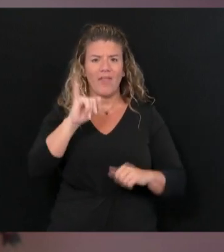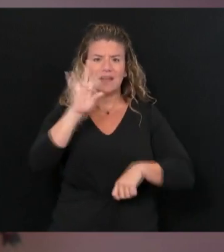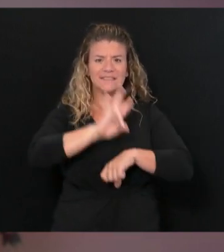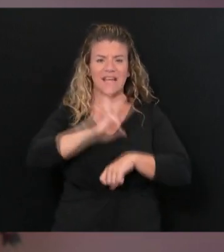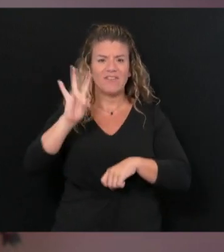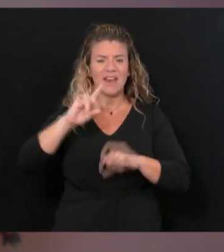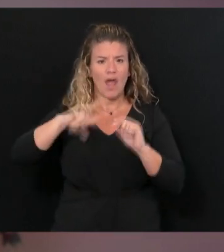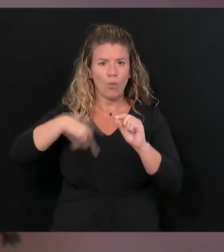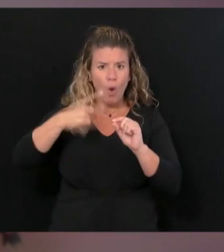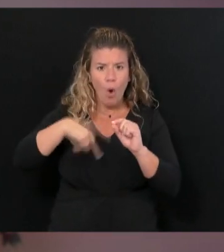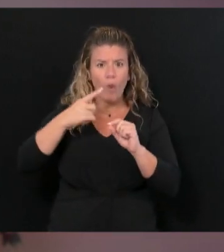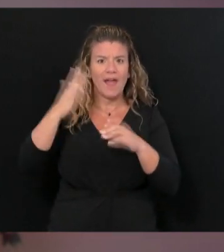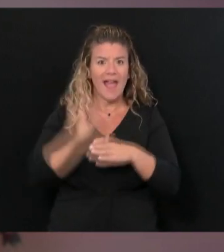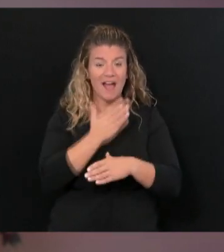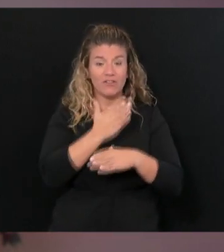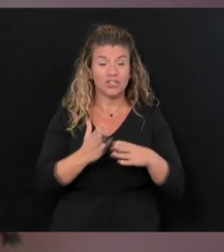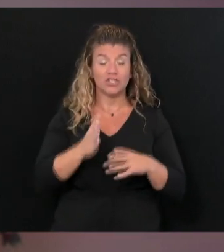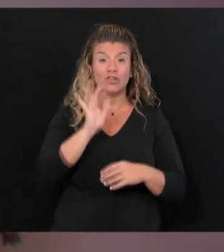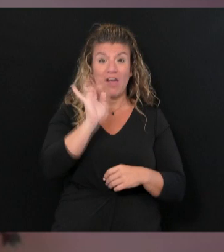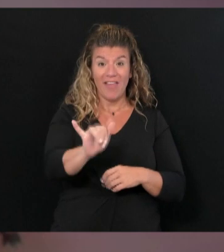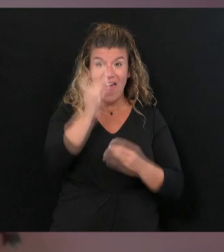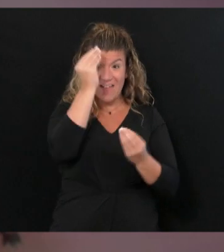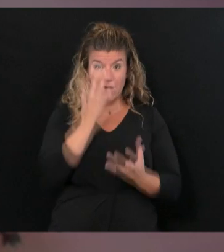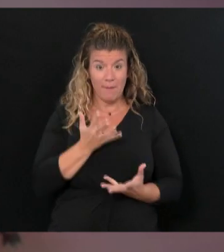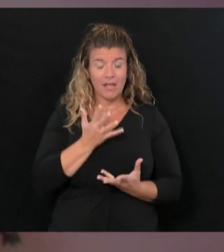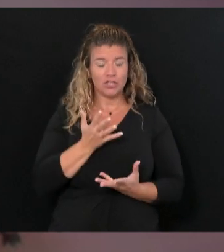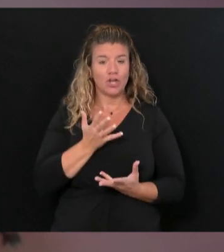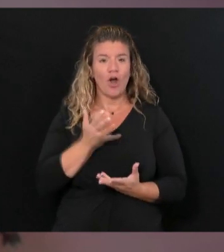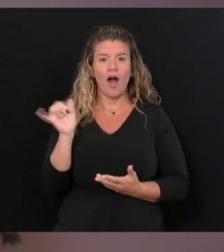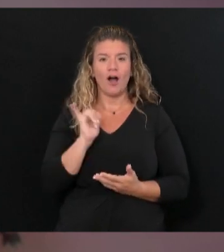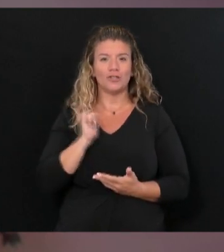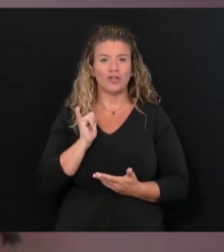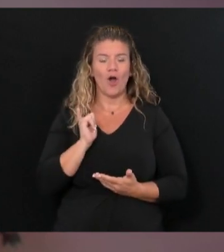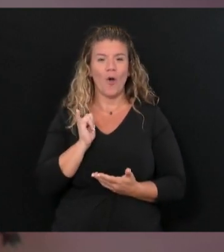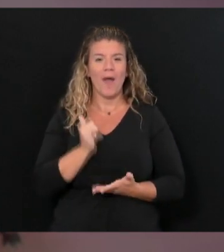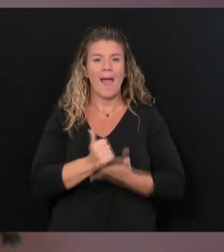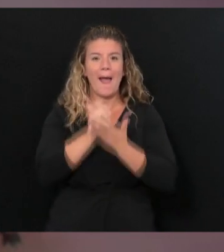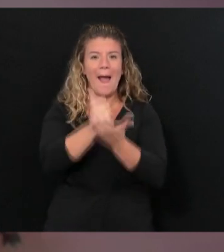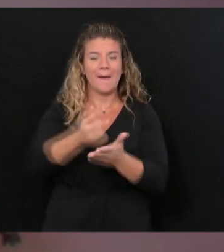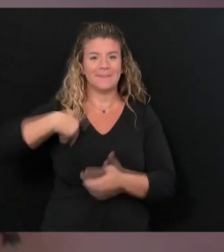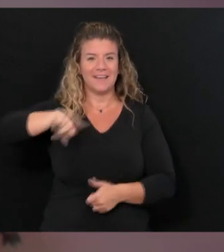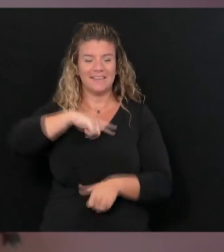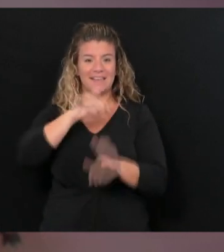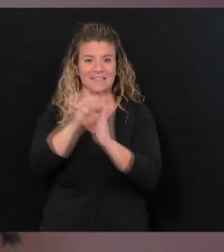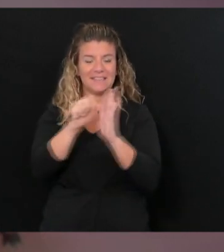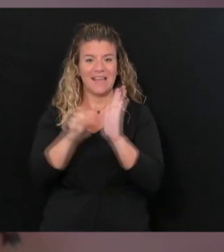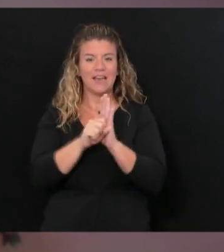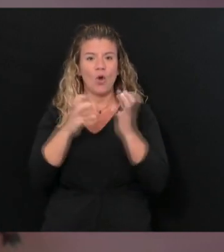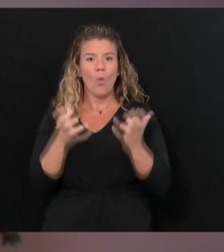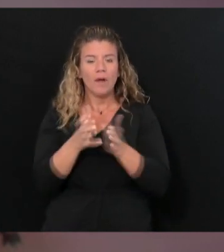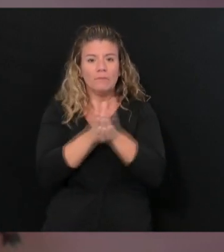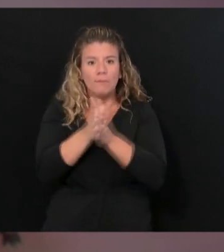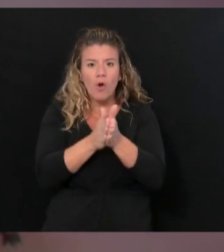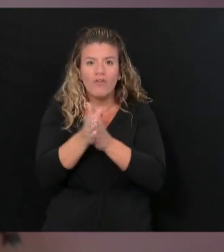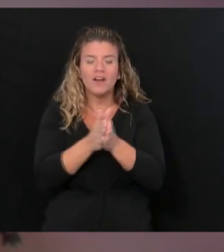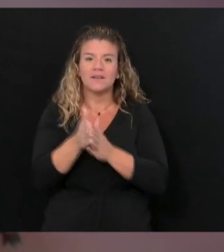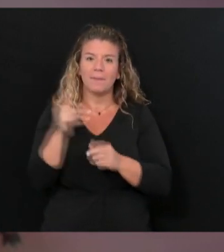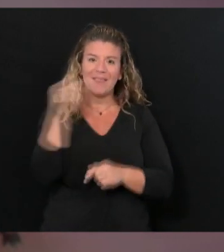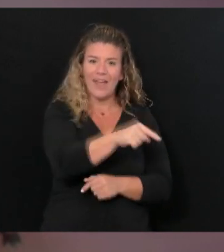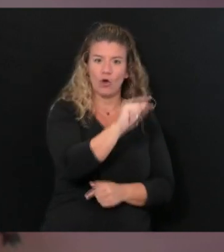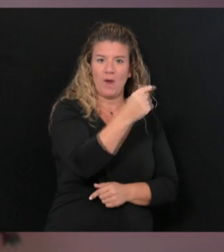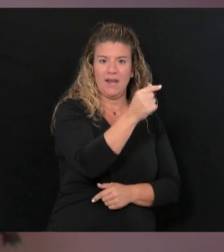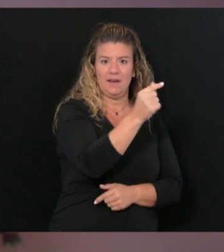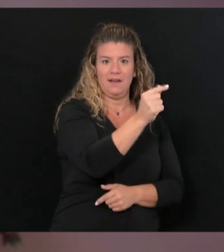also provides West Virginia with great incentive to be in the green, as the governor said, but also incentive